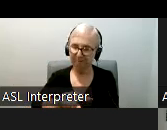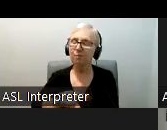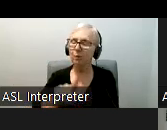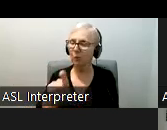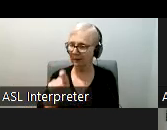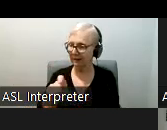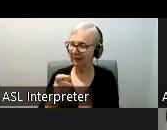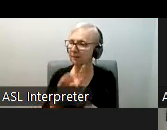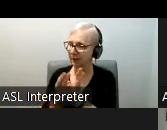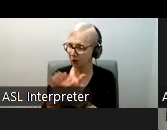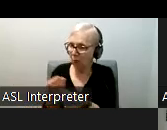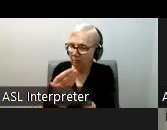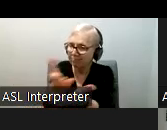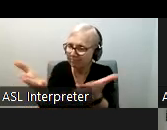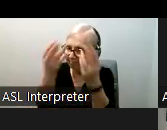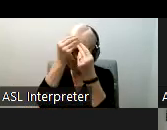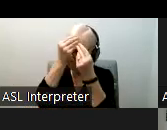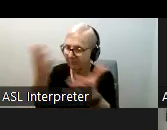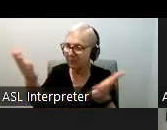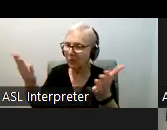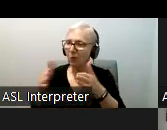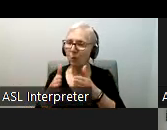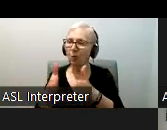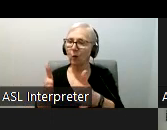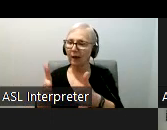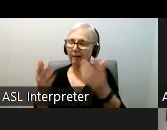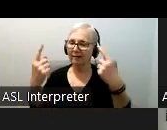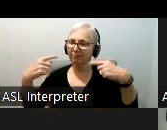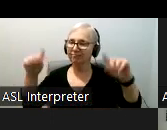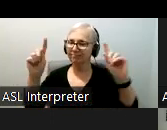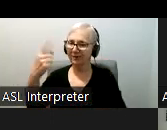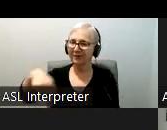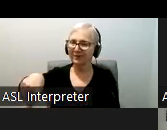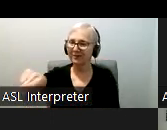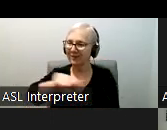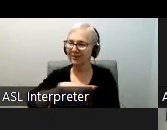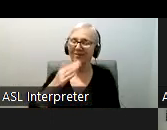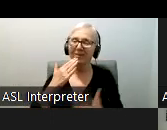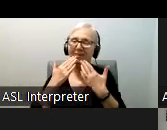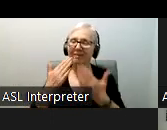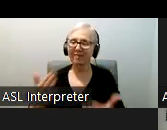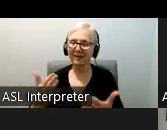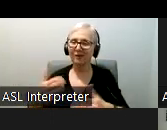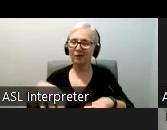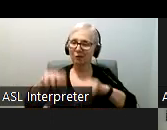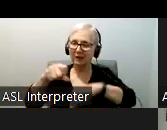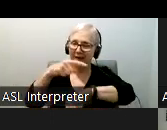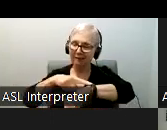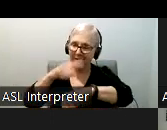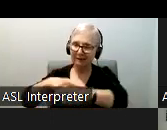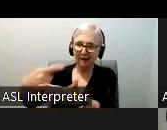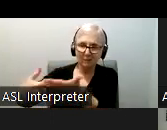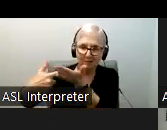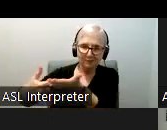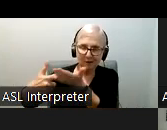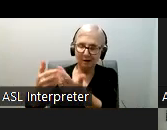to make sure we're delivering the information in a way that works for you. So I'm really thankful for all of you who have been able to make time to have those conversations,